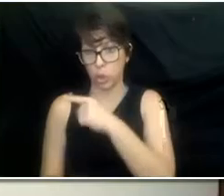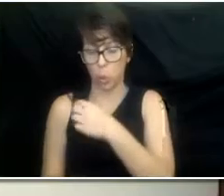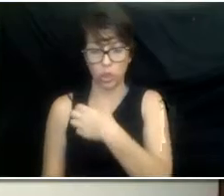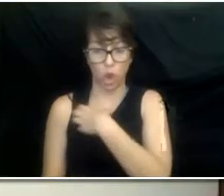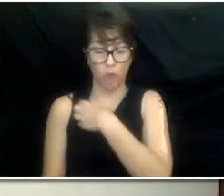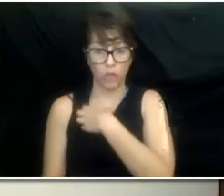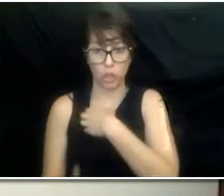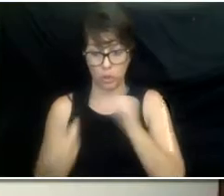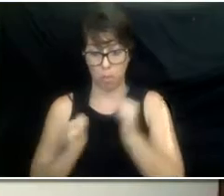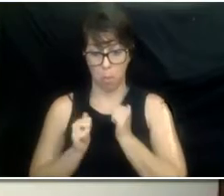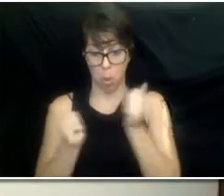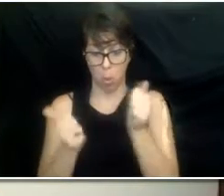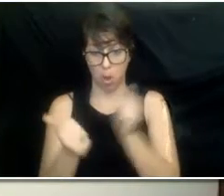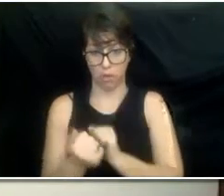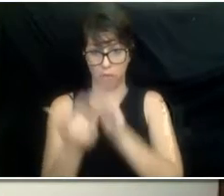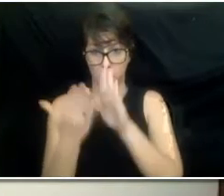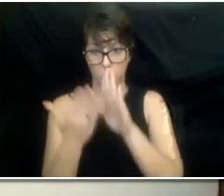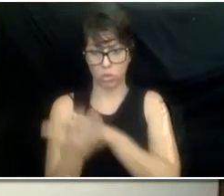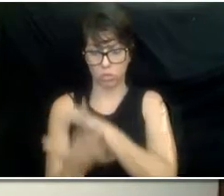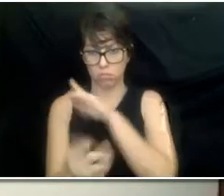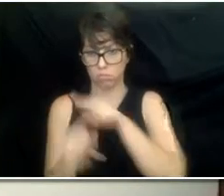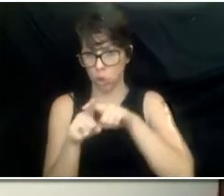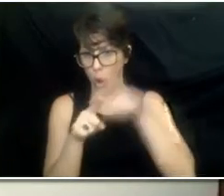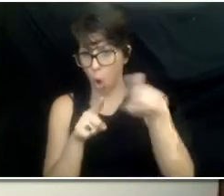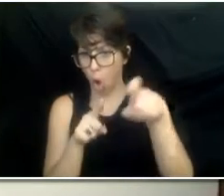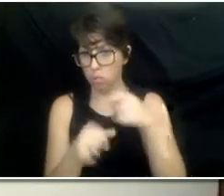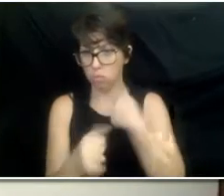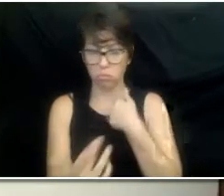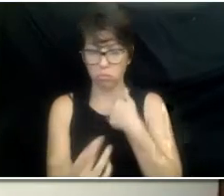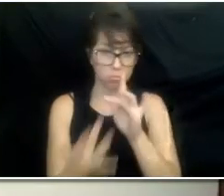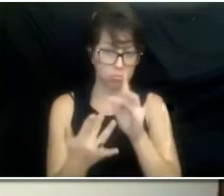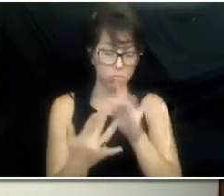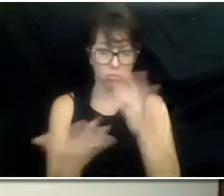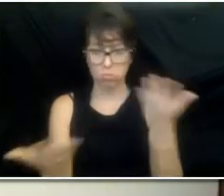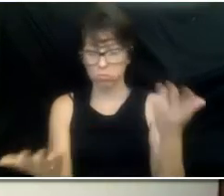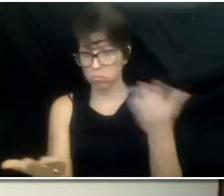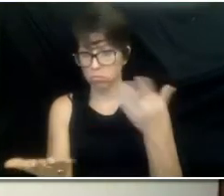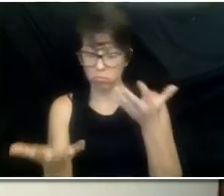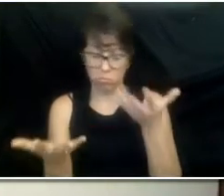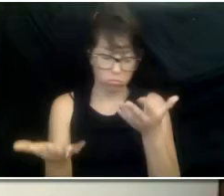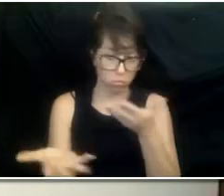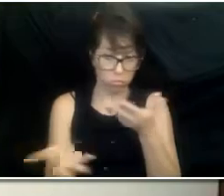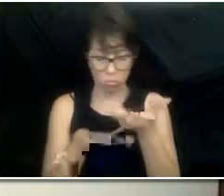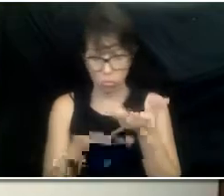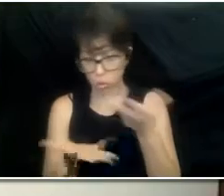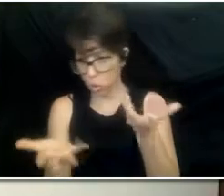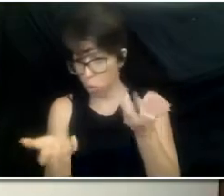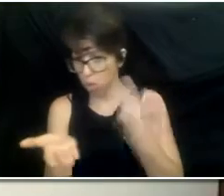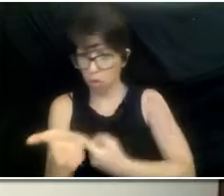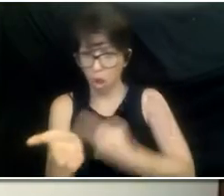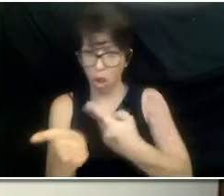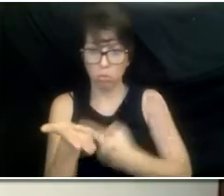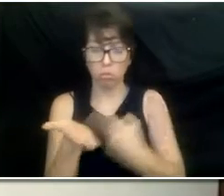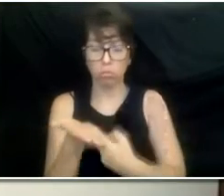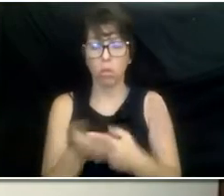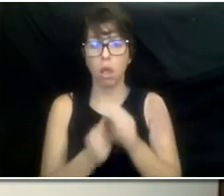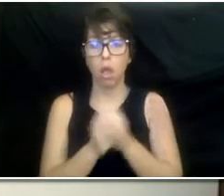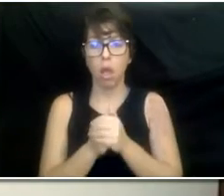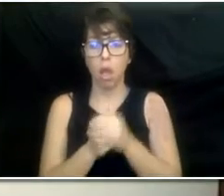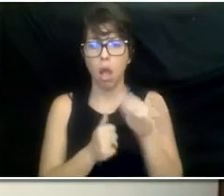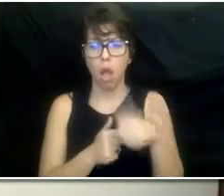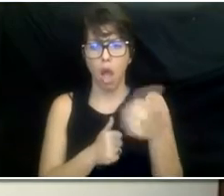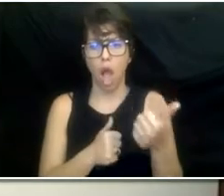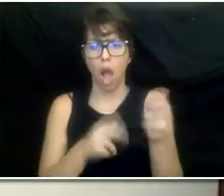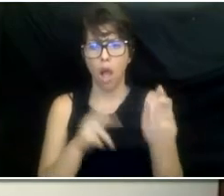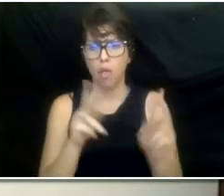us you know at a different location or if they want to come in by the precinct we can meet meet them outside the precinct or